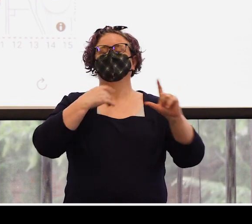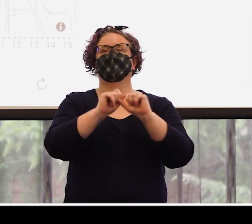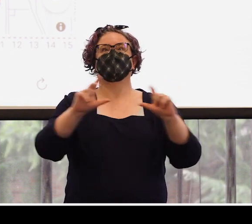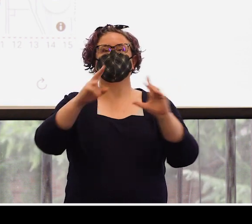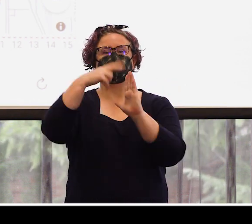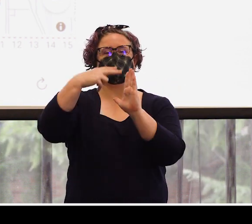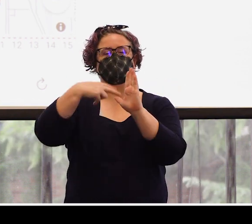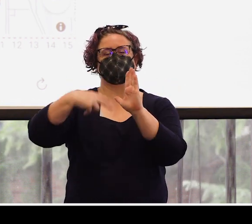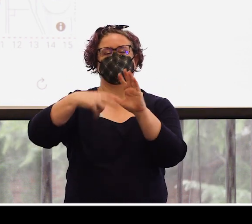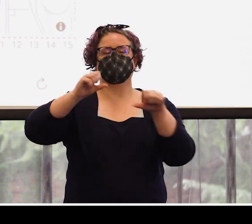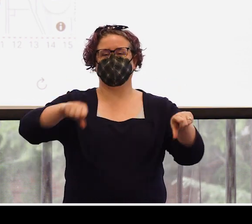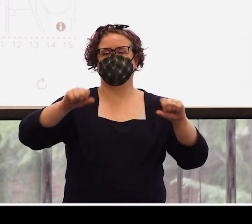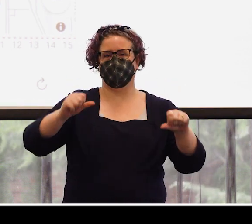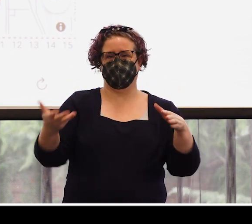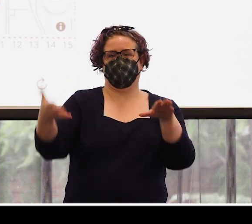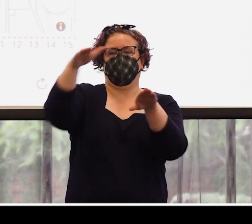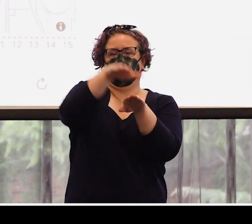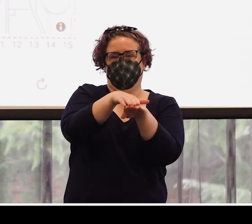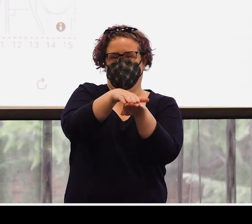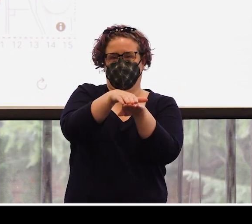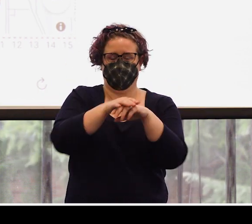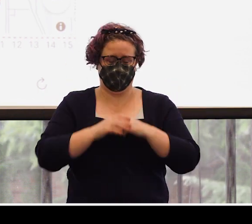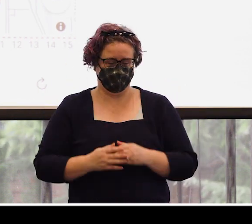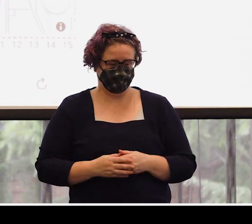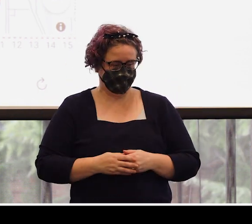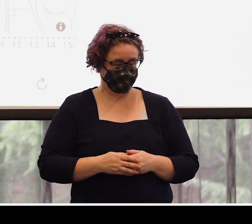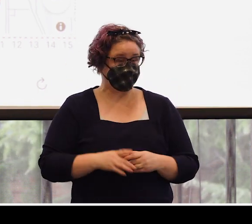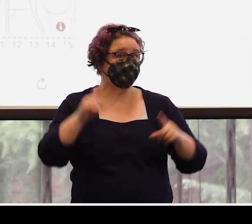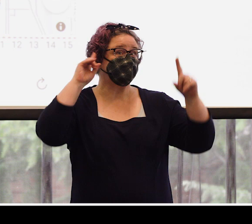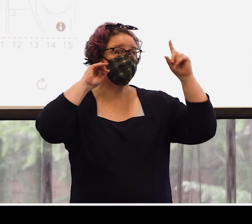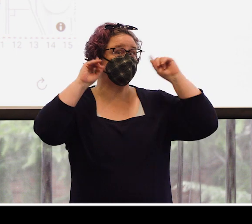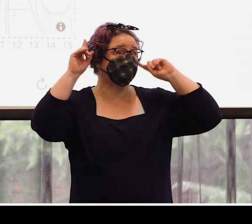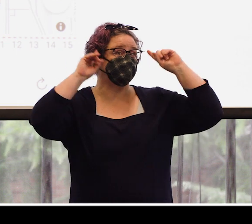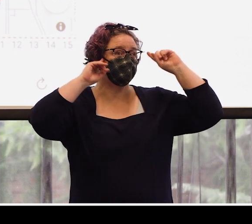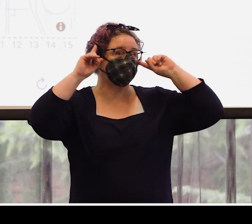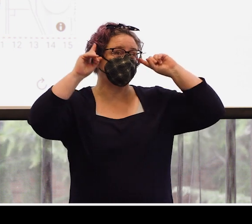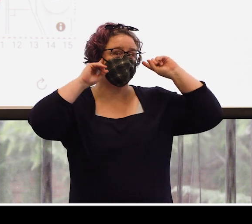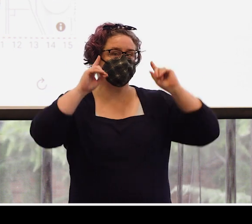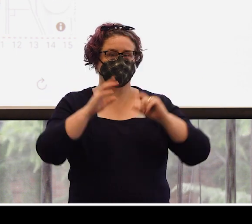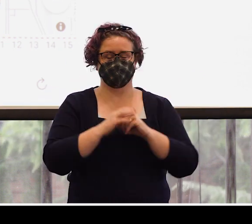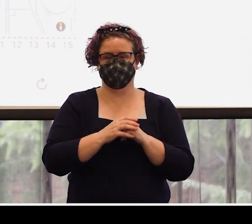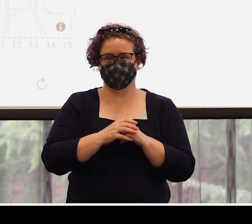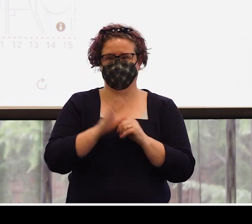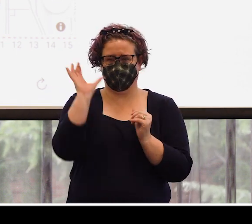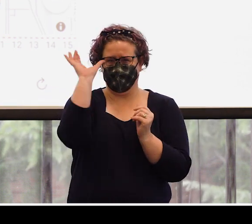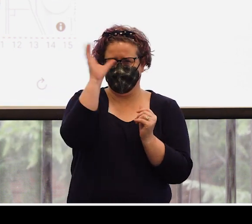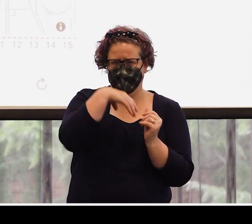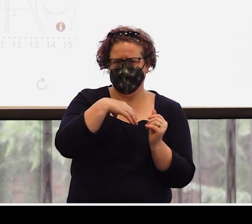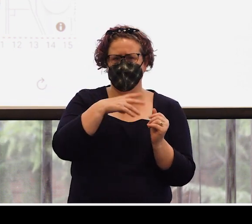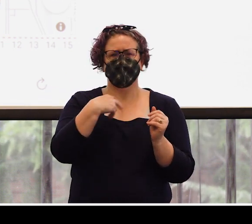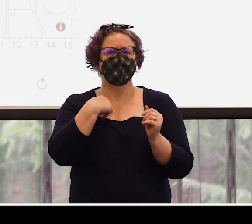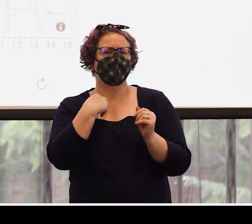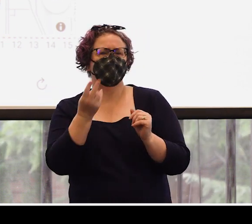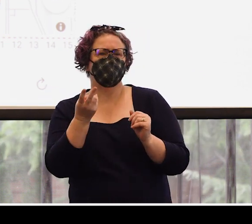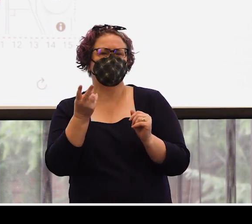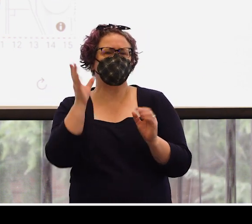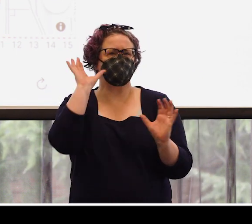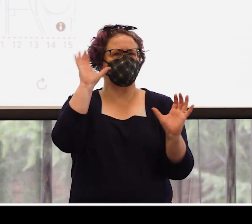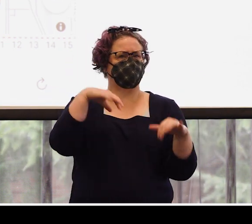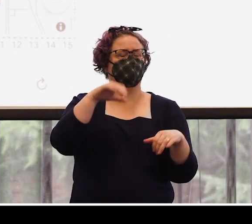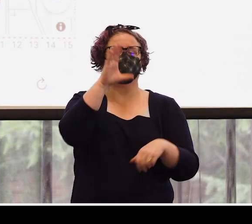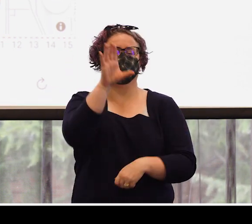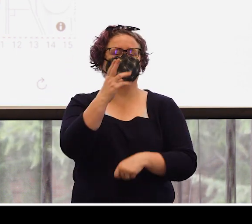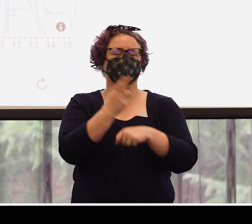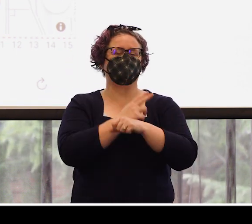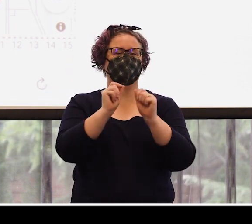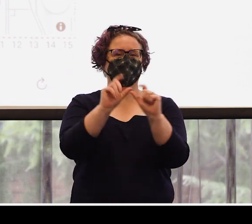reader capabilities overlaid on top of it. So what you'll hear is an odd sounding voice, perhaps, if you've never used